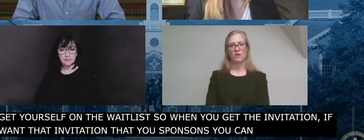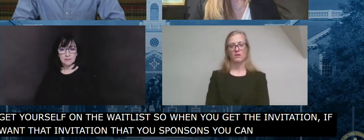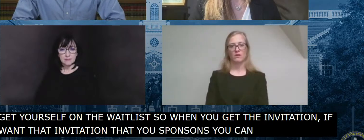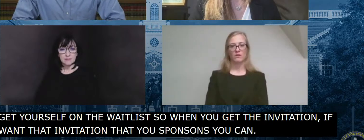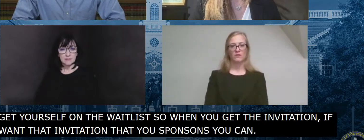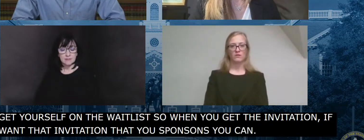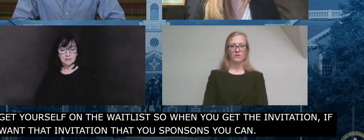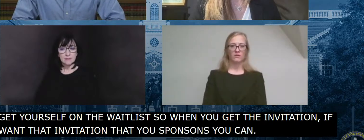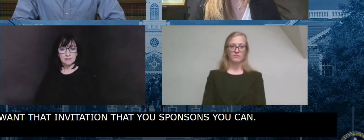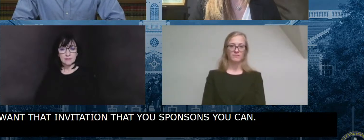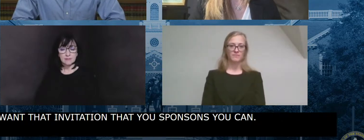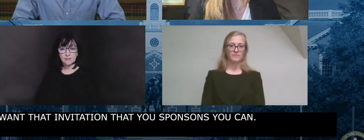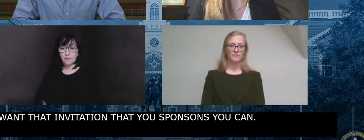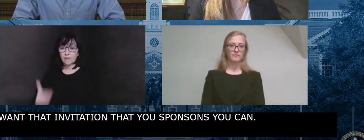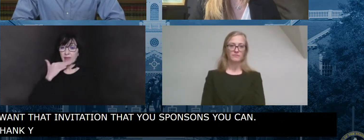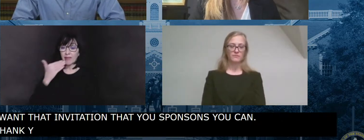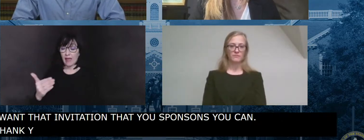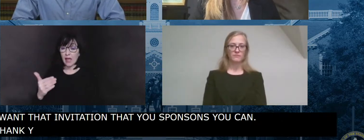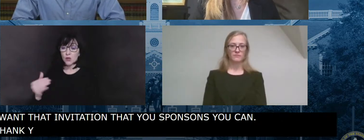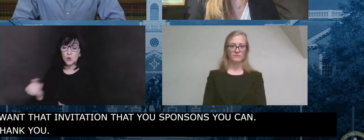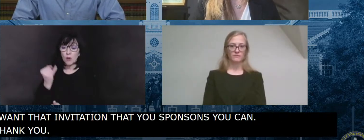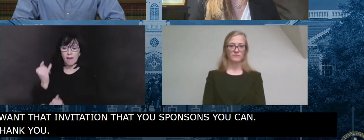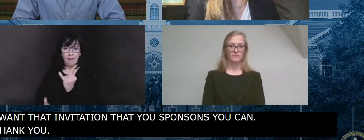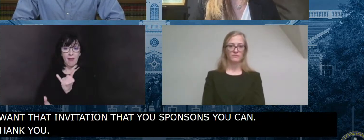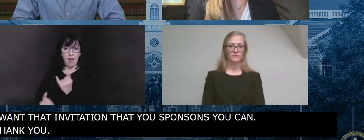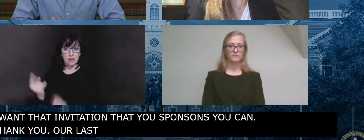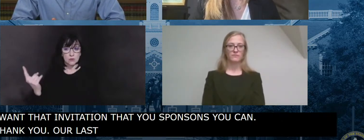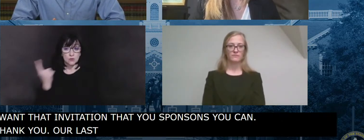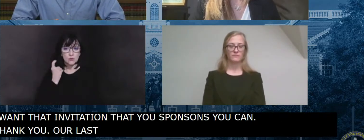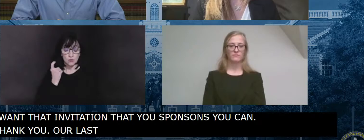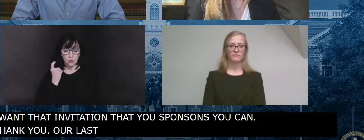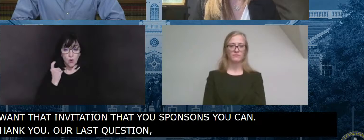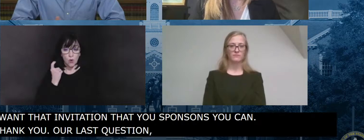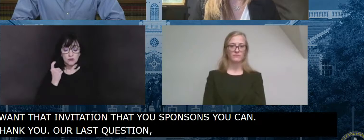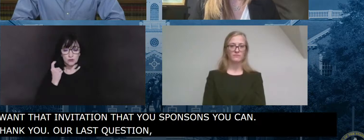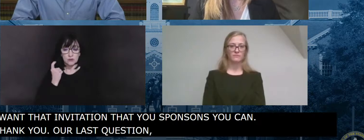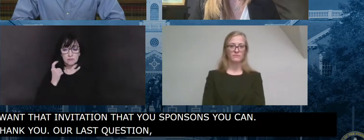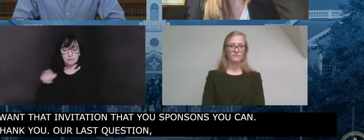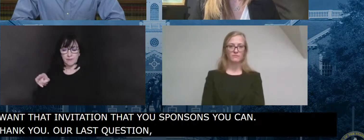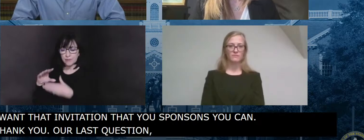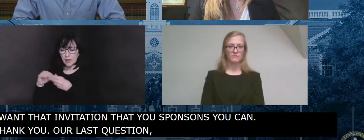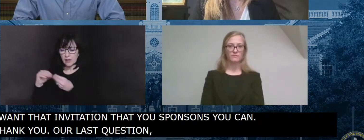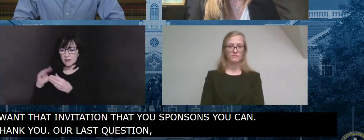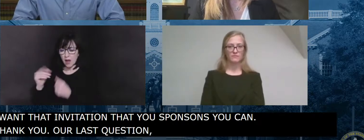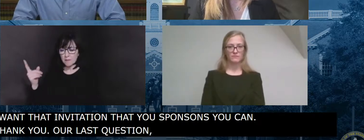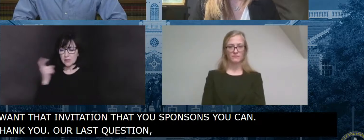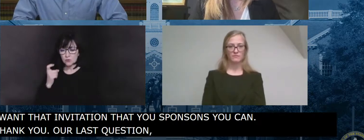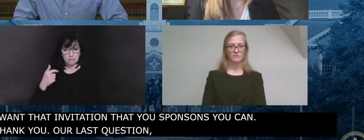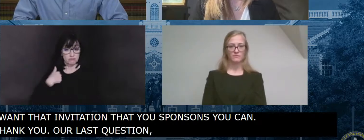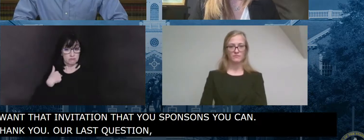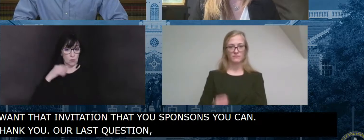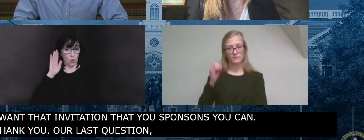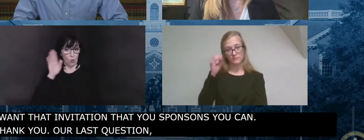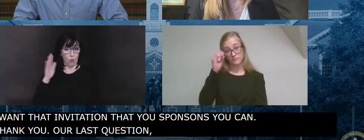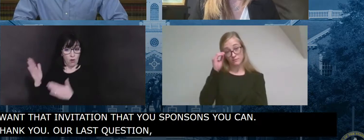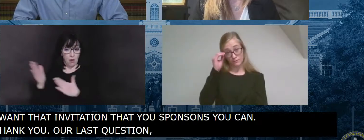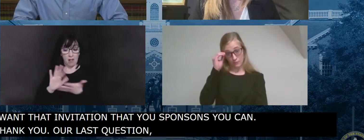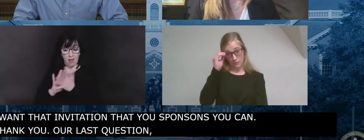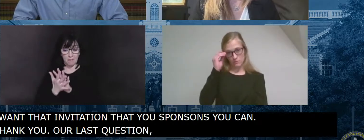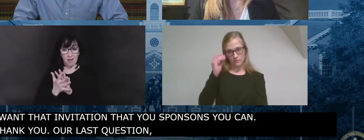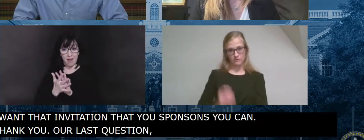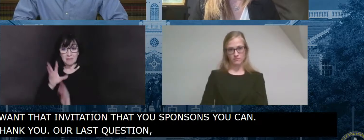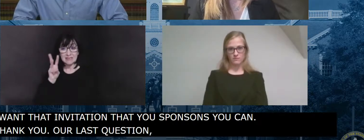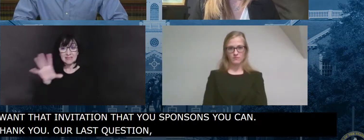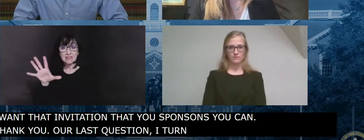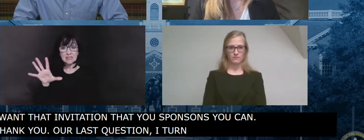Thank you, Dr. Rattay. And here's our last question. Andy in the comments asks, I turned 65 in February.